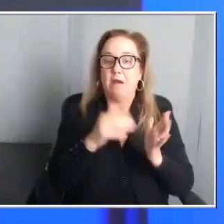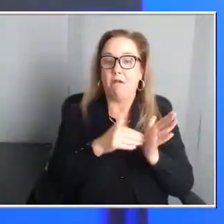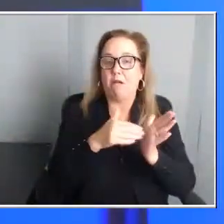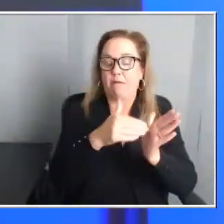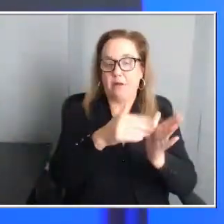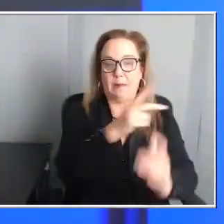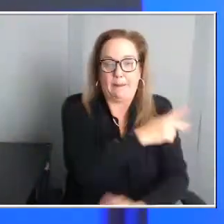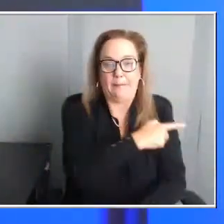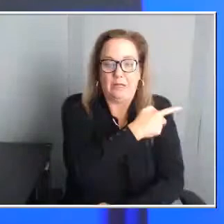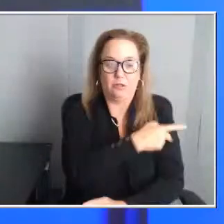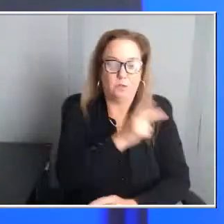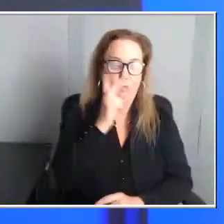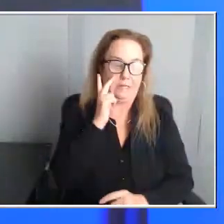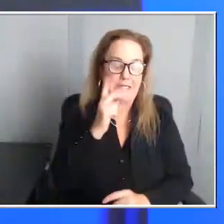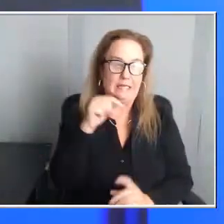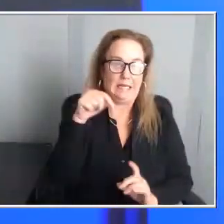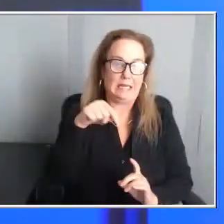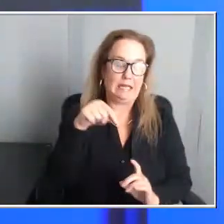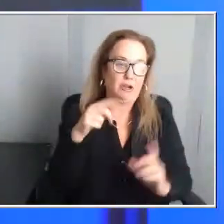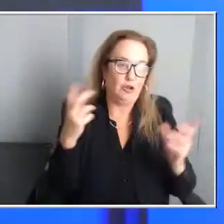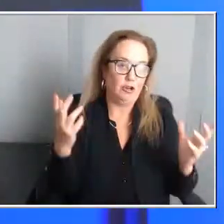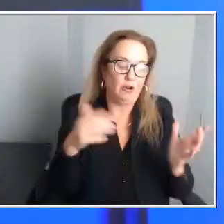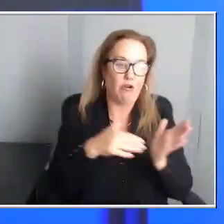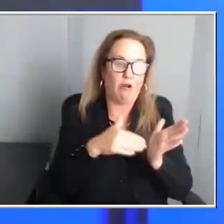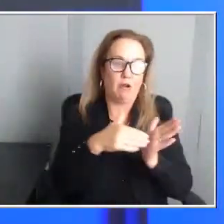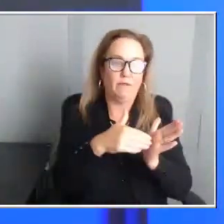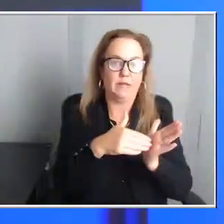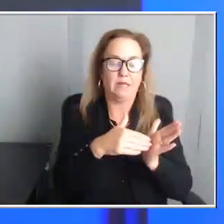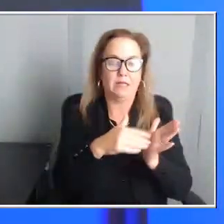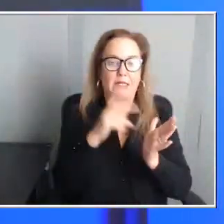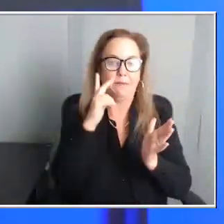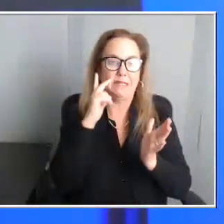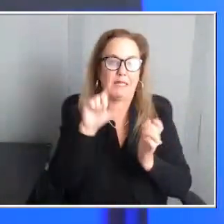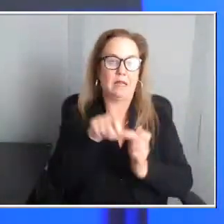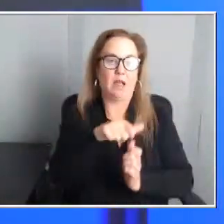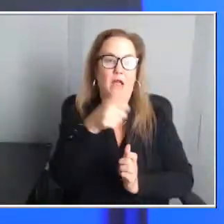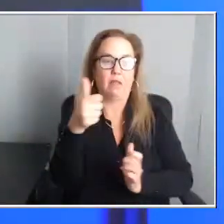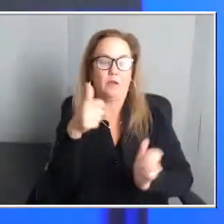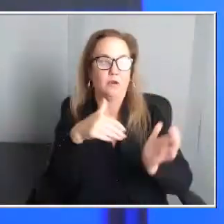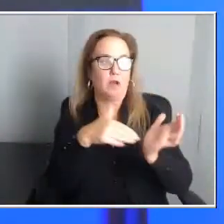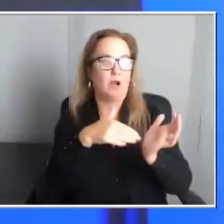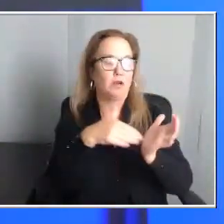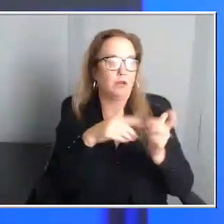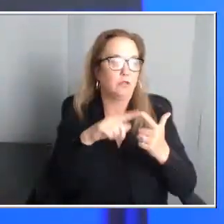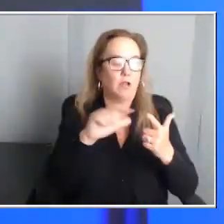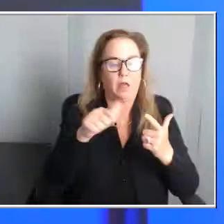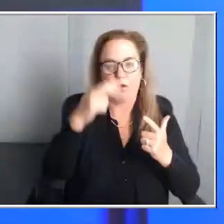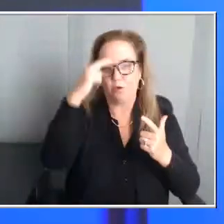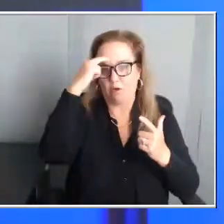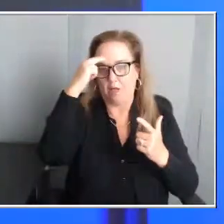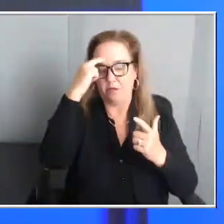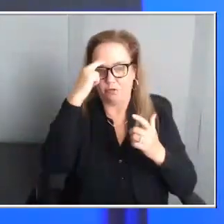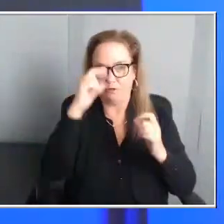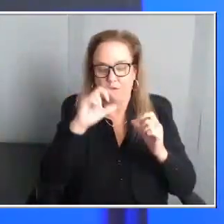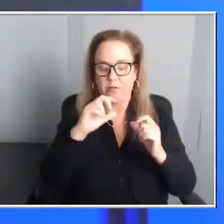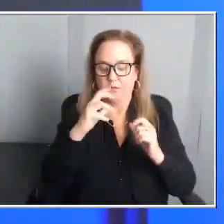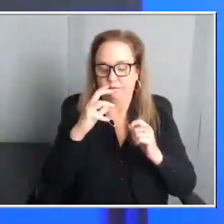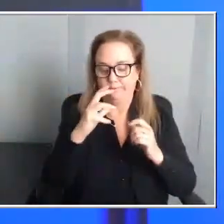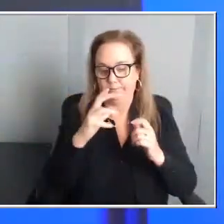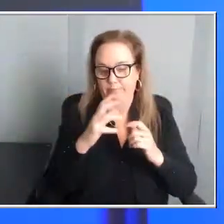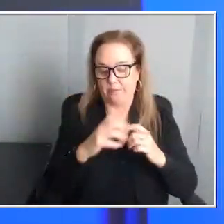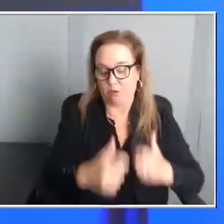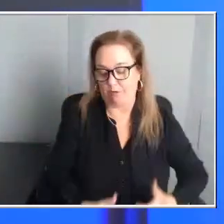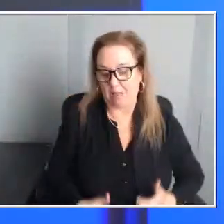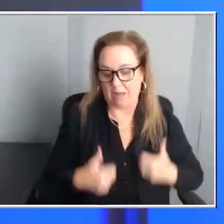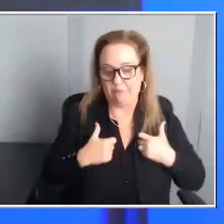patients we see here, often they've been seeing other physicians, other neurologists throughout their life, and have had